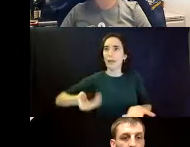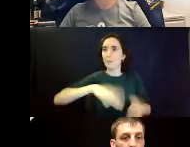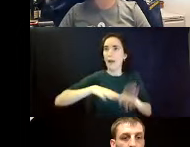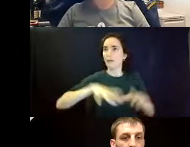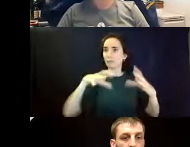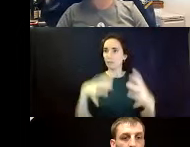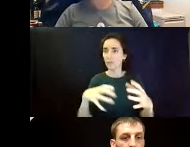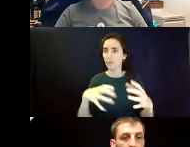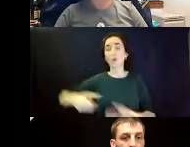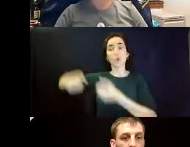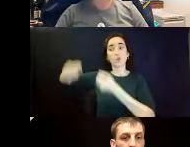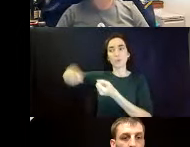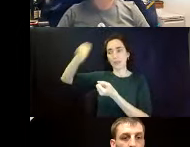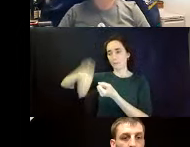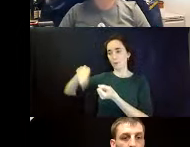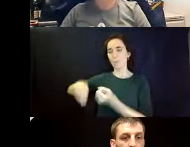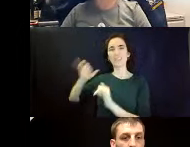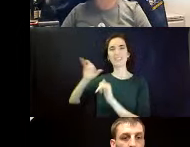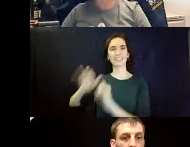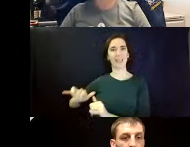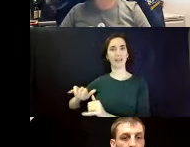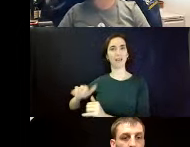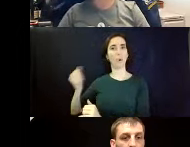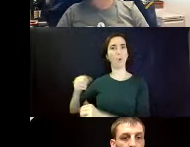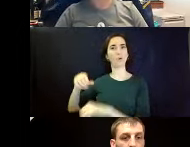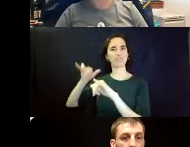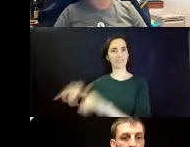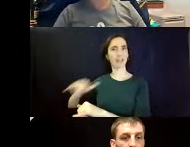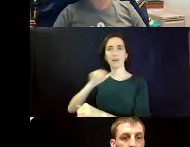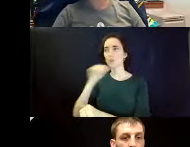that stays in the suitcase for whenever you're ready to evacuate.